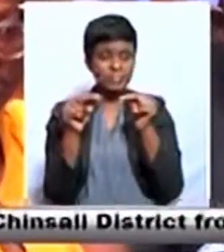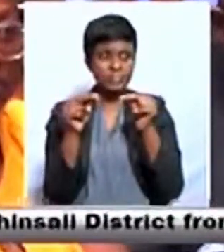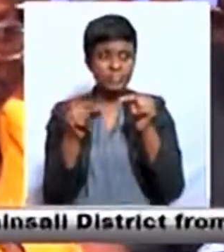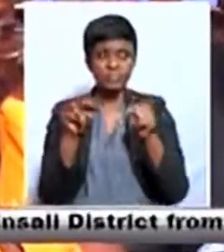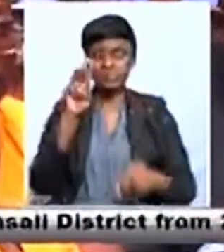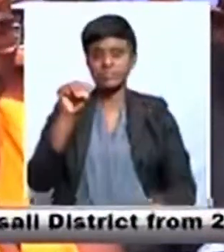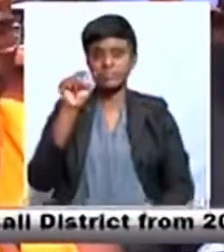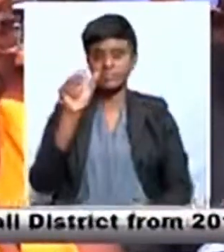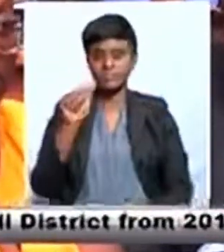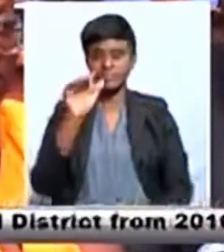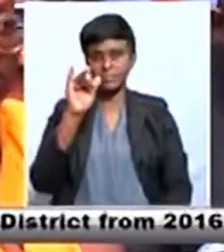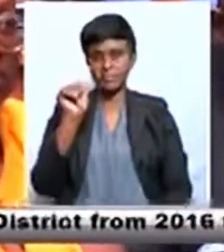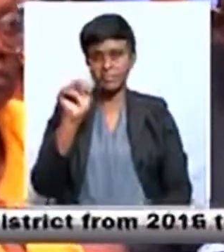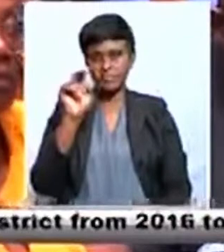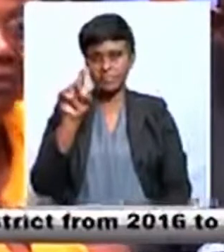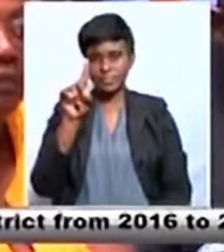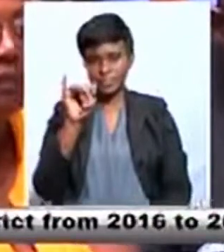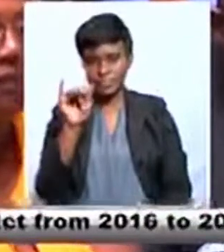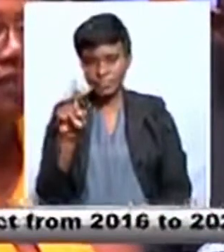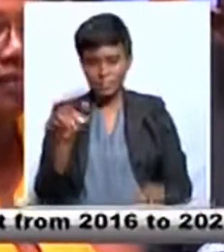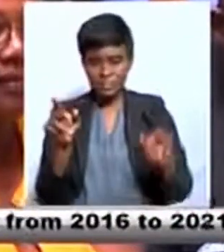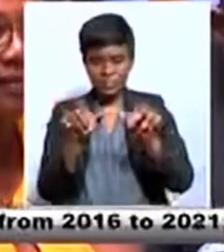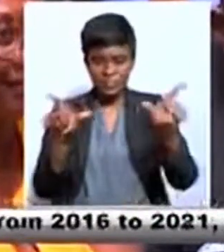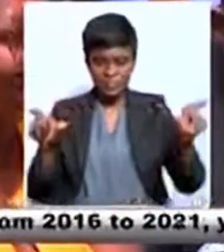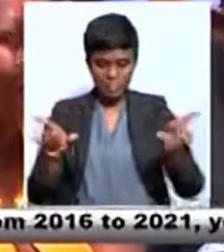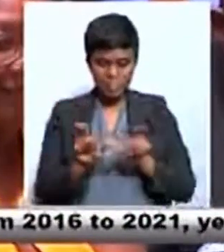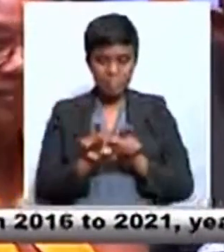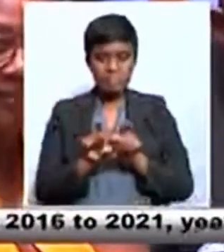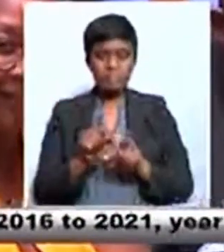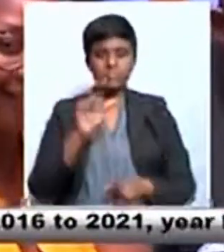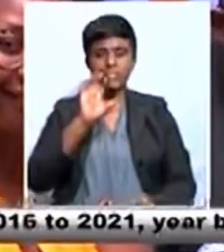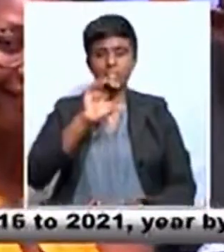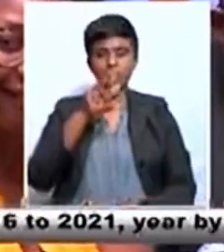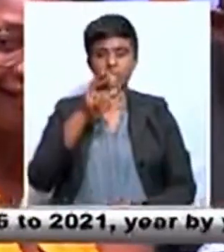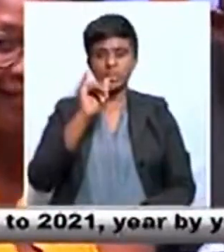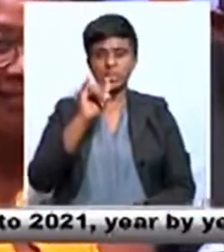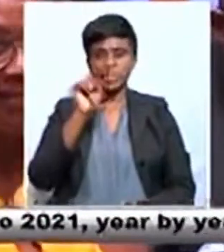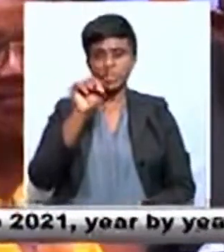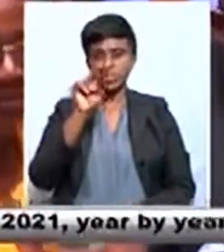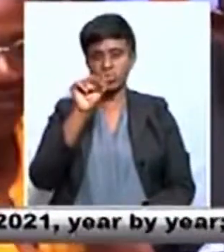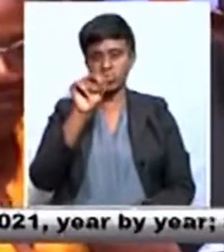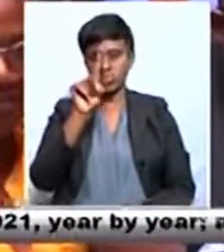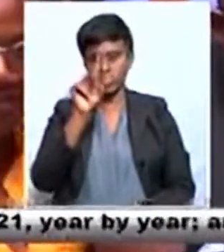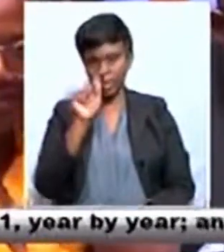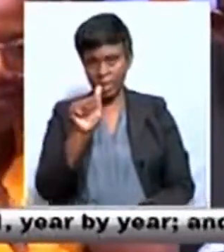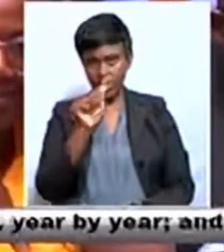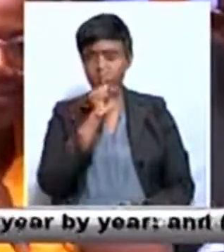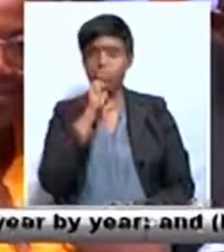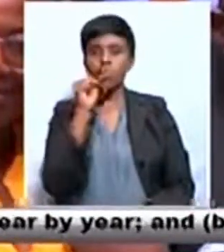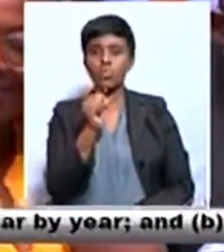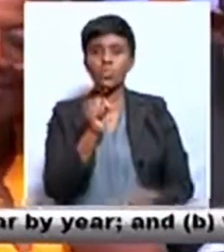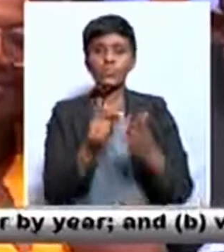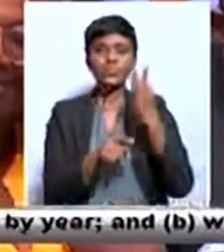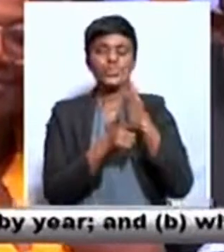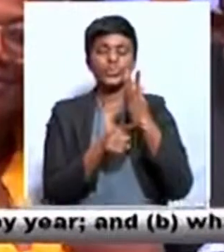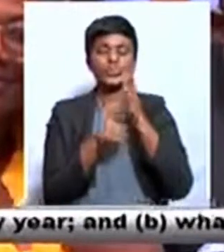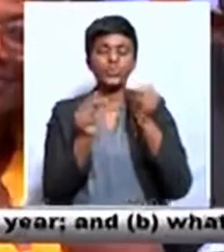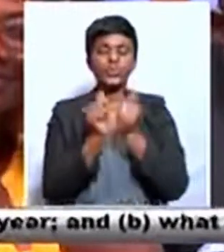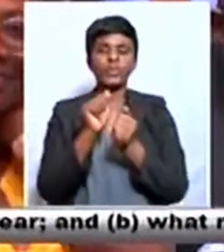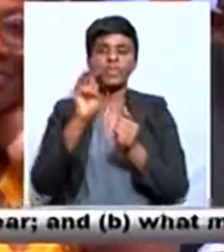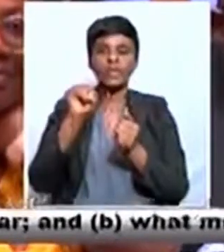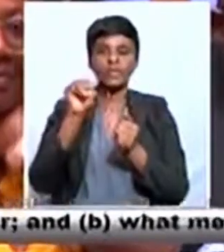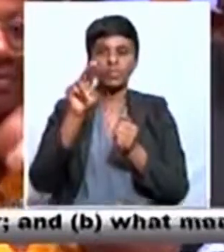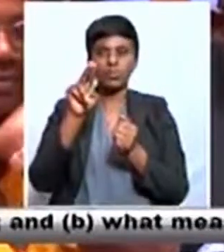Mayadi, what is called Mayadi, location, Chununda, Old CBD, and the Mishishi